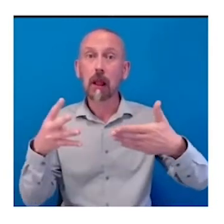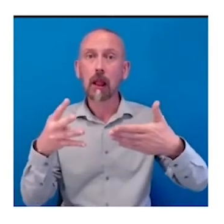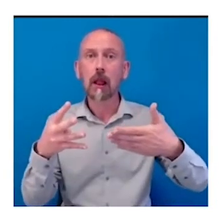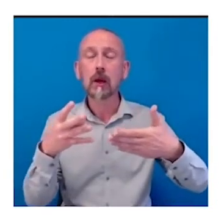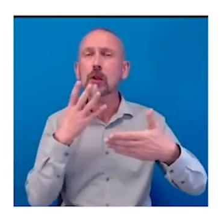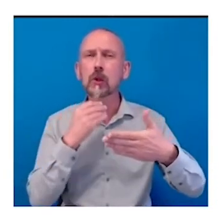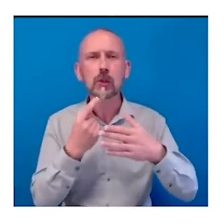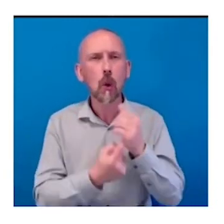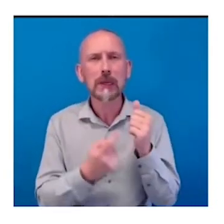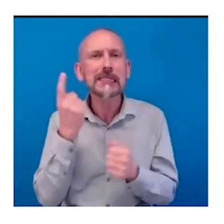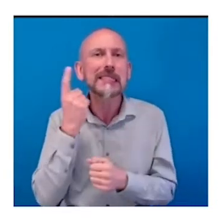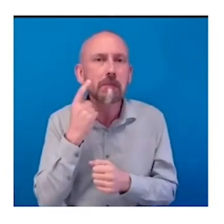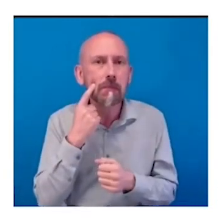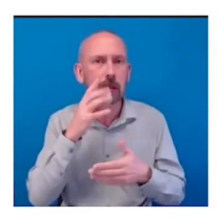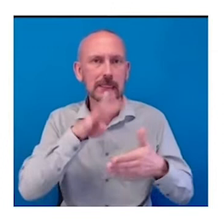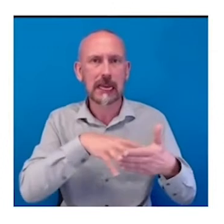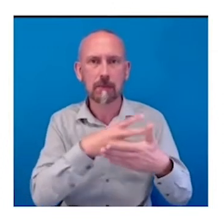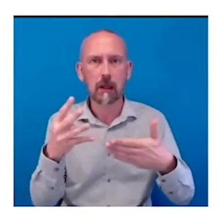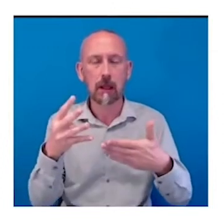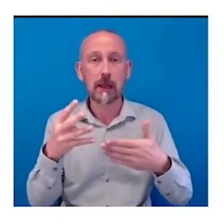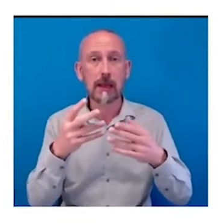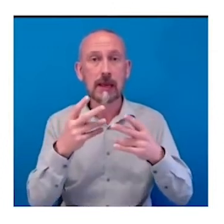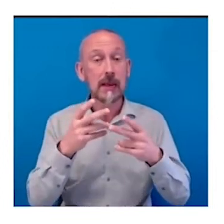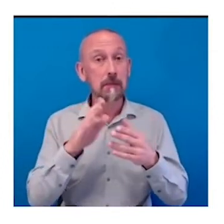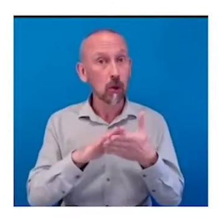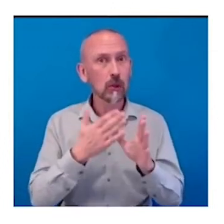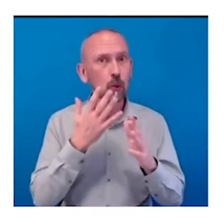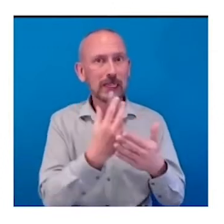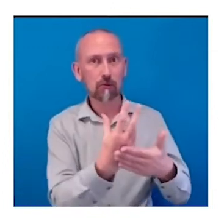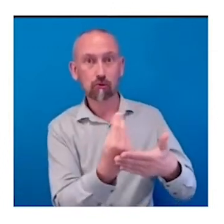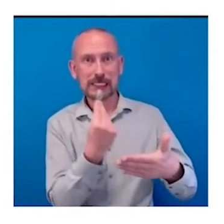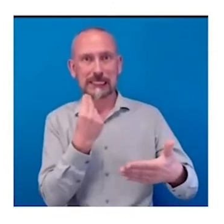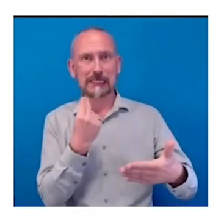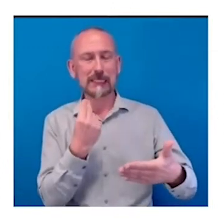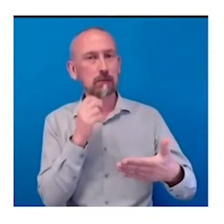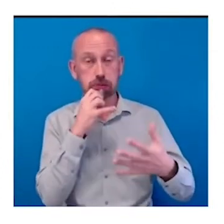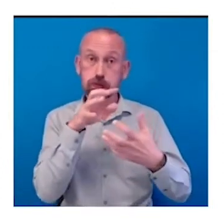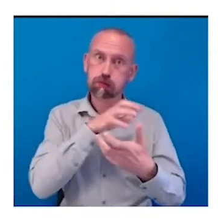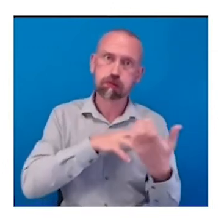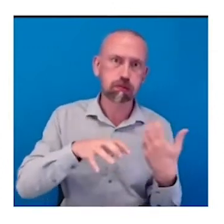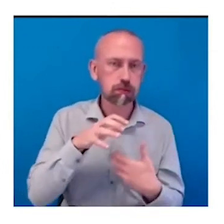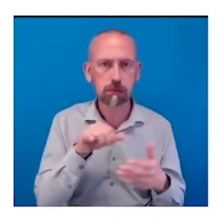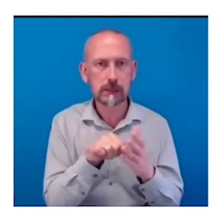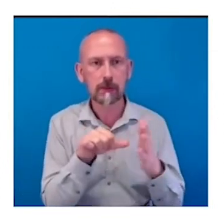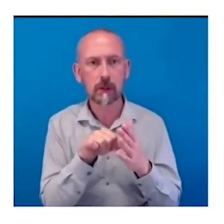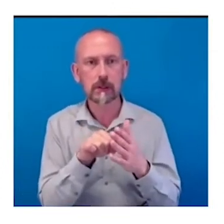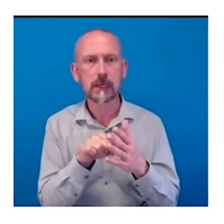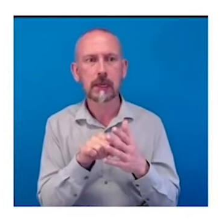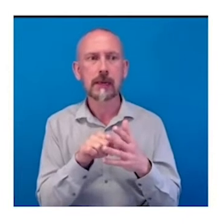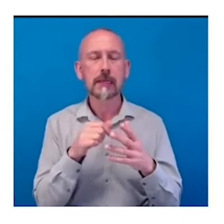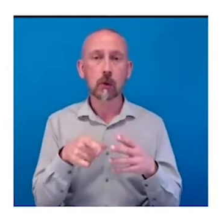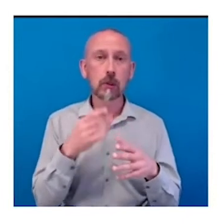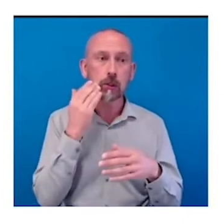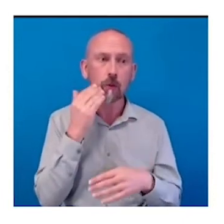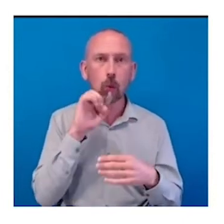back to someone is very complex anyway, and the software normally has quite a job to try and make